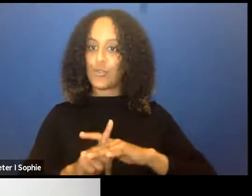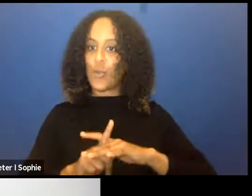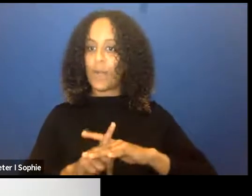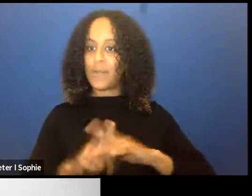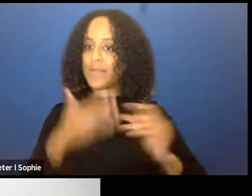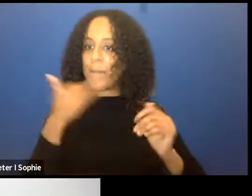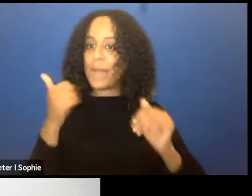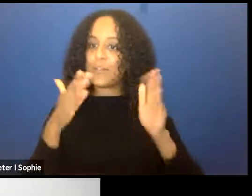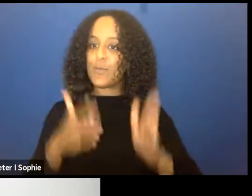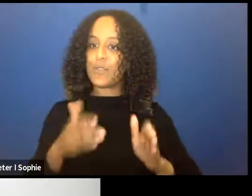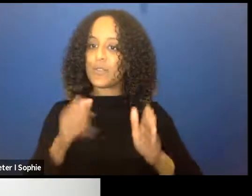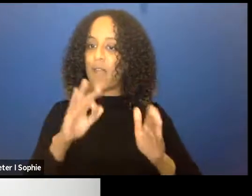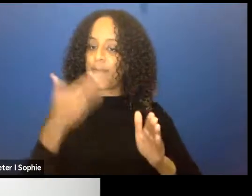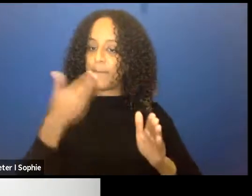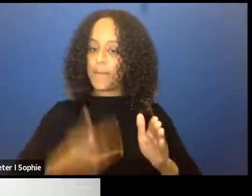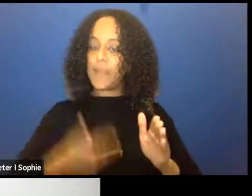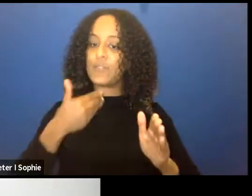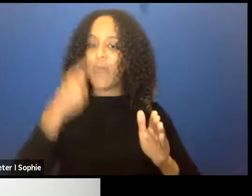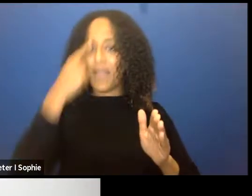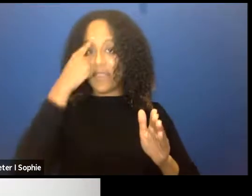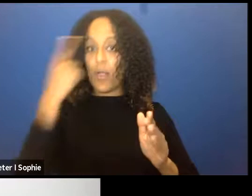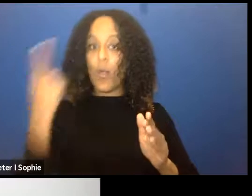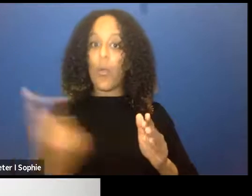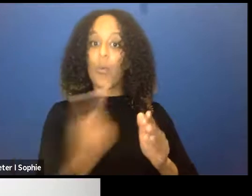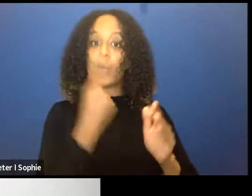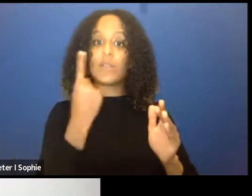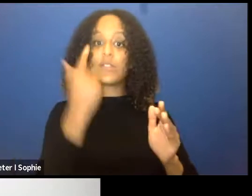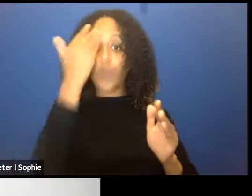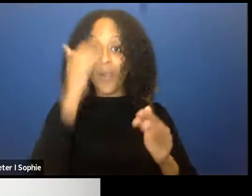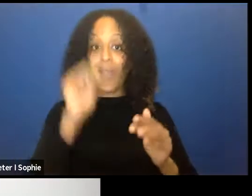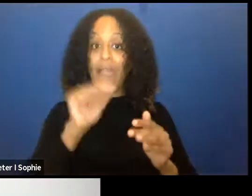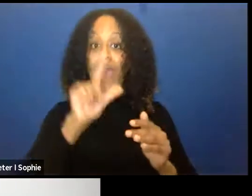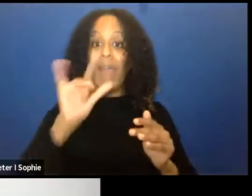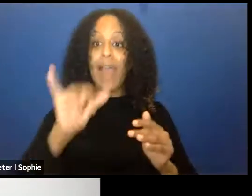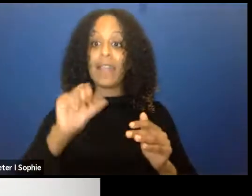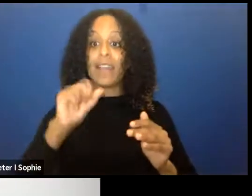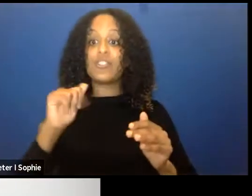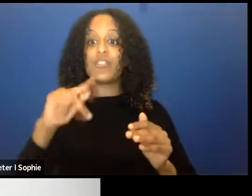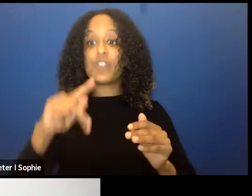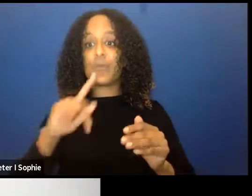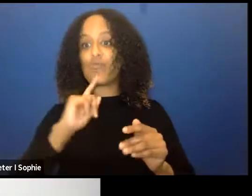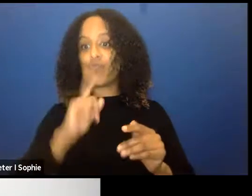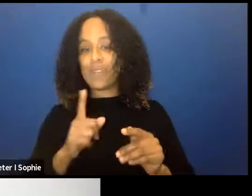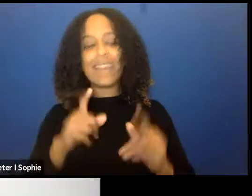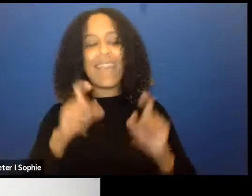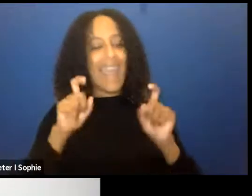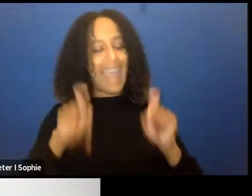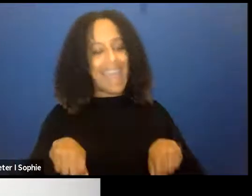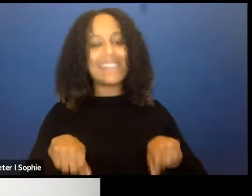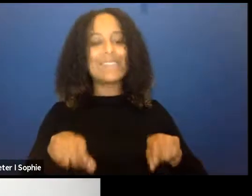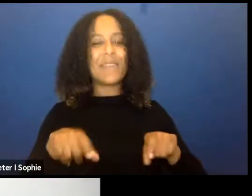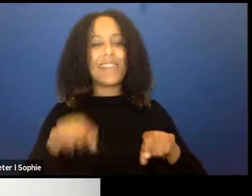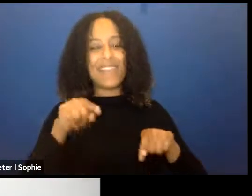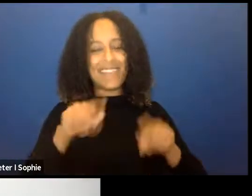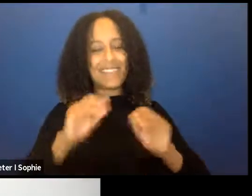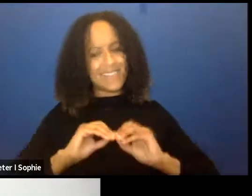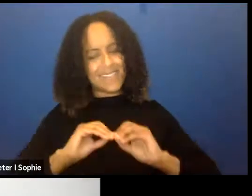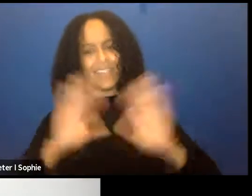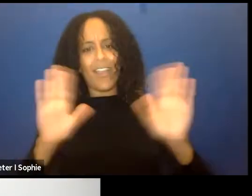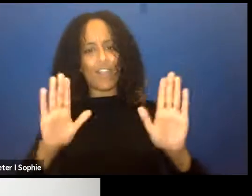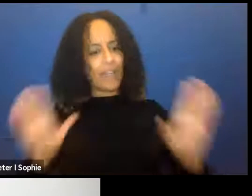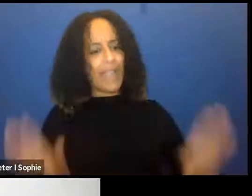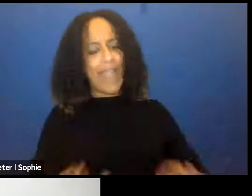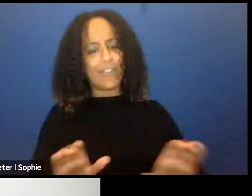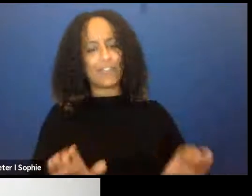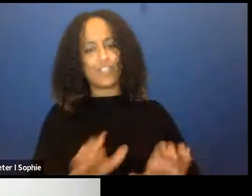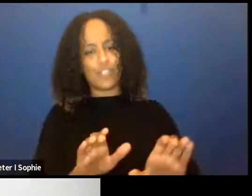best version of me. So I think, you know, always just knowing that allyship's a verb. It's really got to be this concrete action